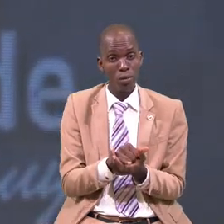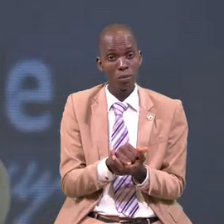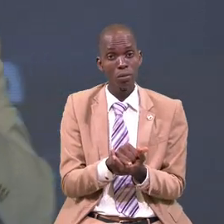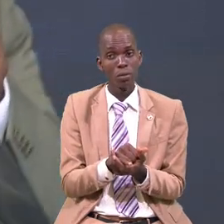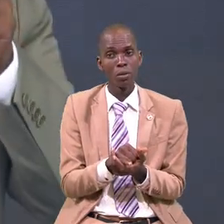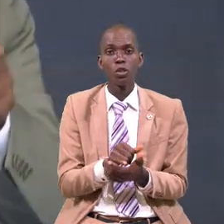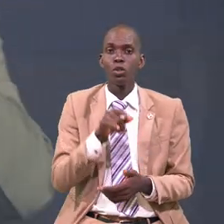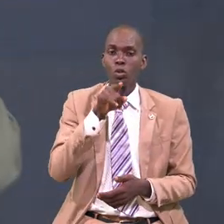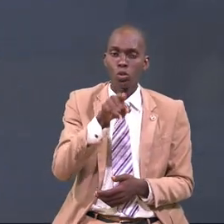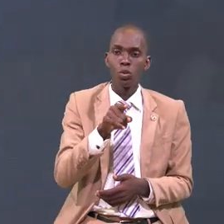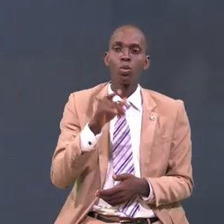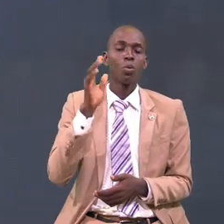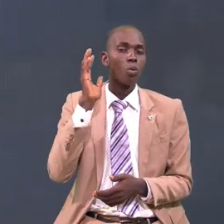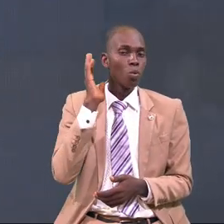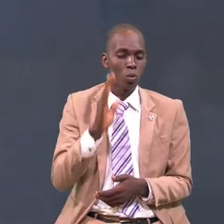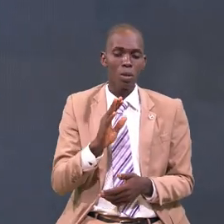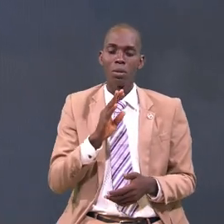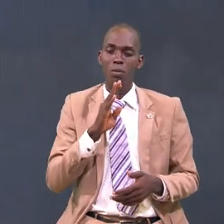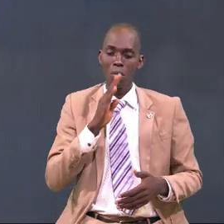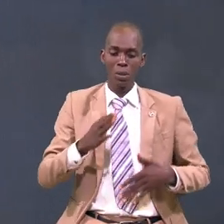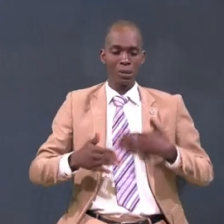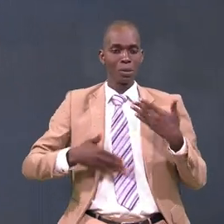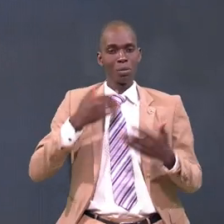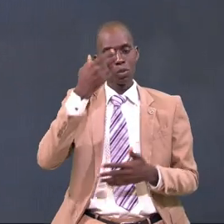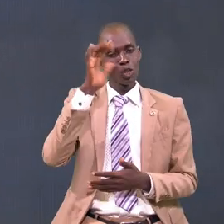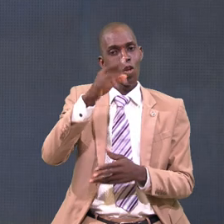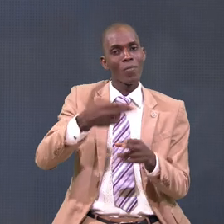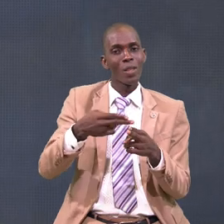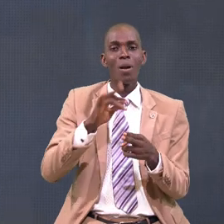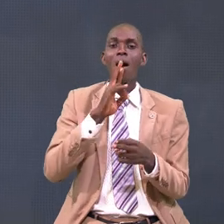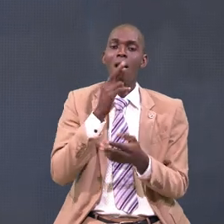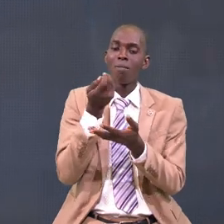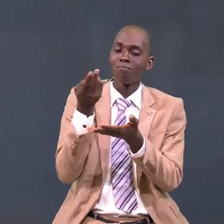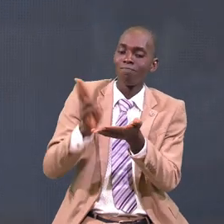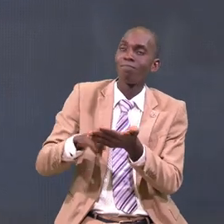You rejoice because your names are written in heaven.